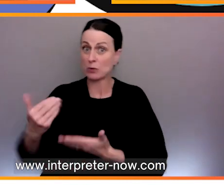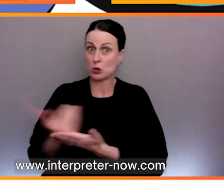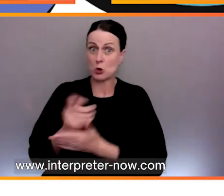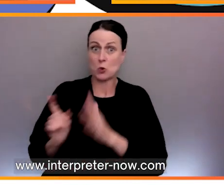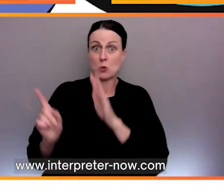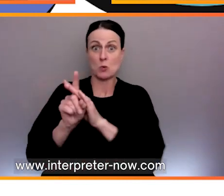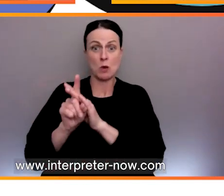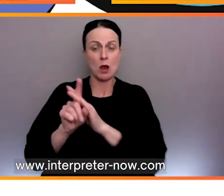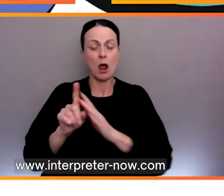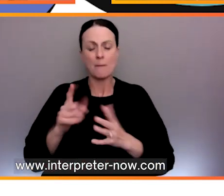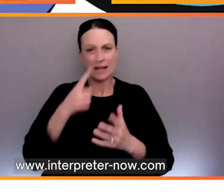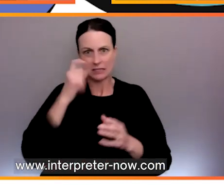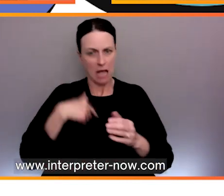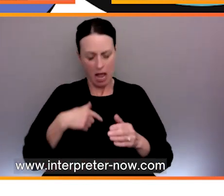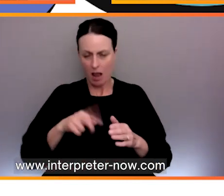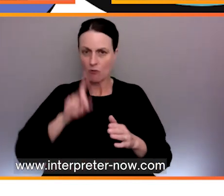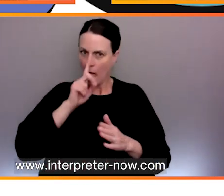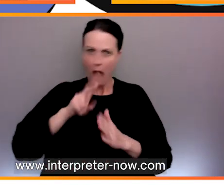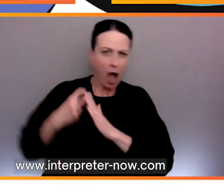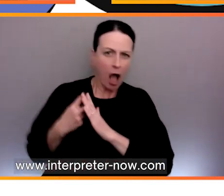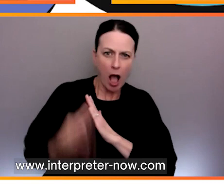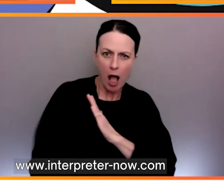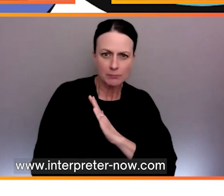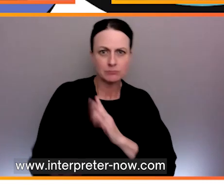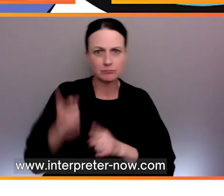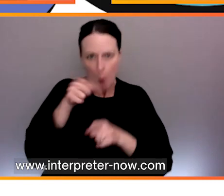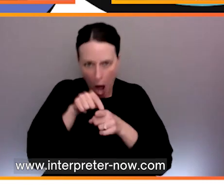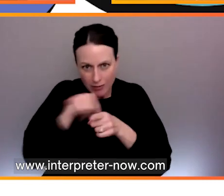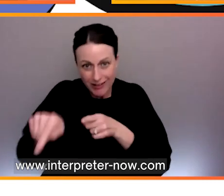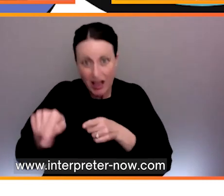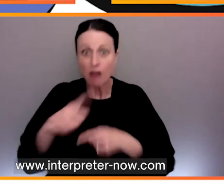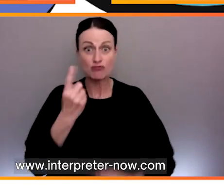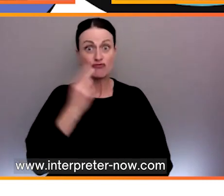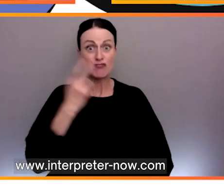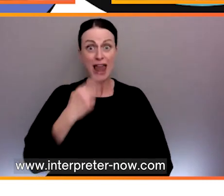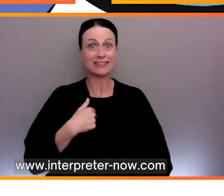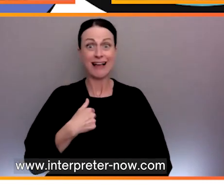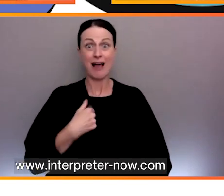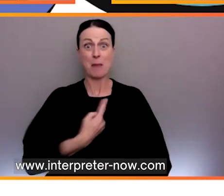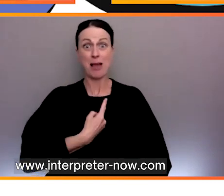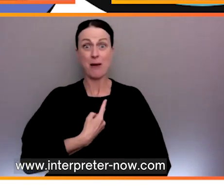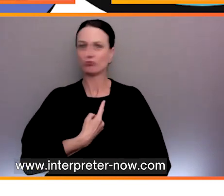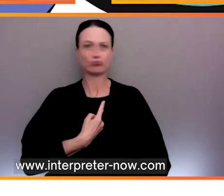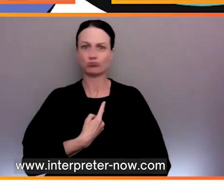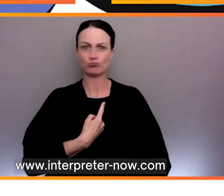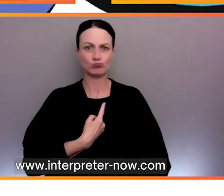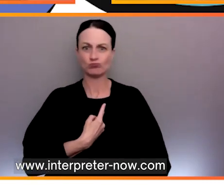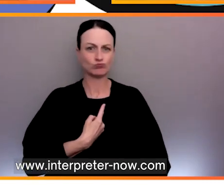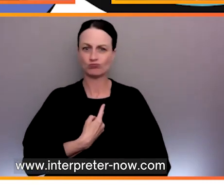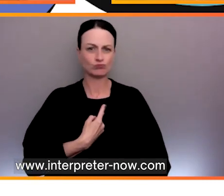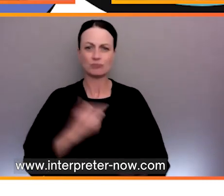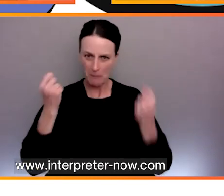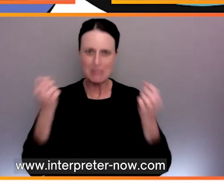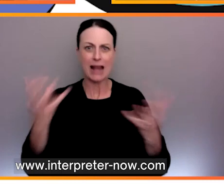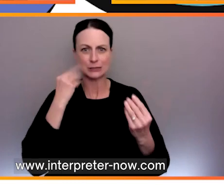that I 10 years ago or so, I was an executive, and it was my dream job in many ways. And it was one of the